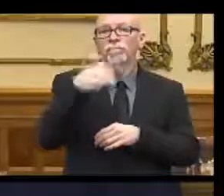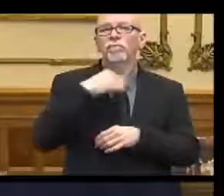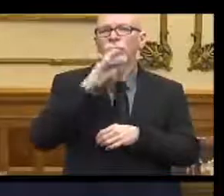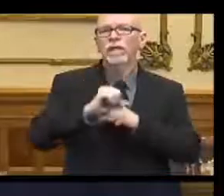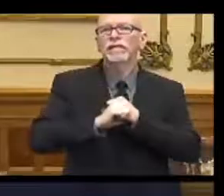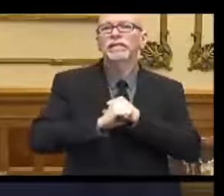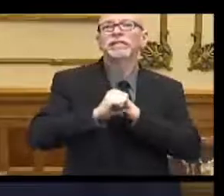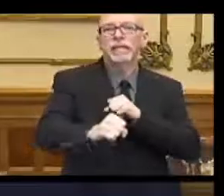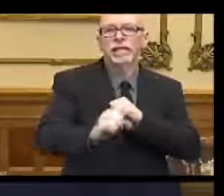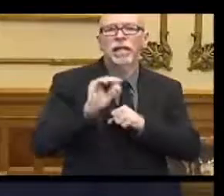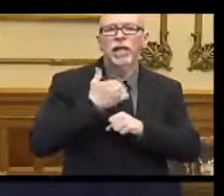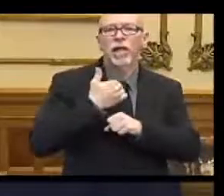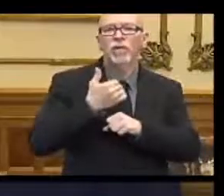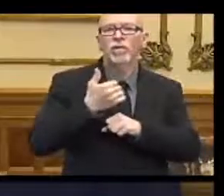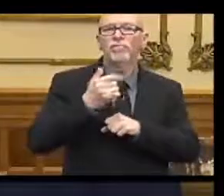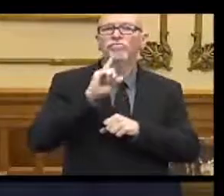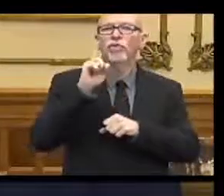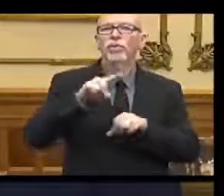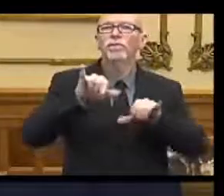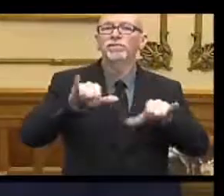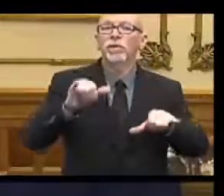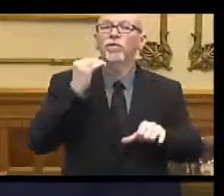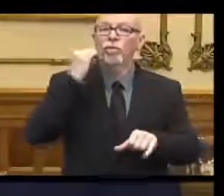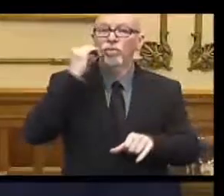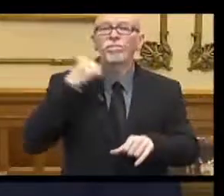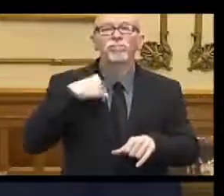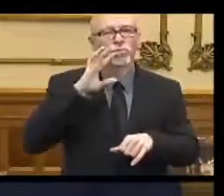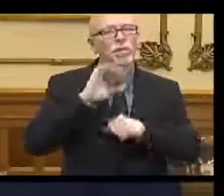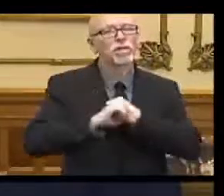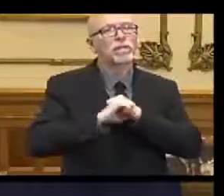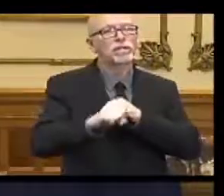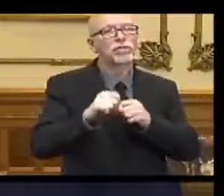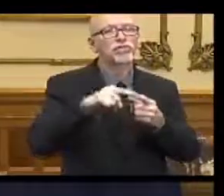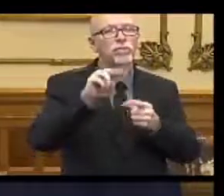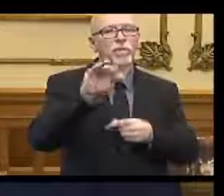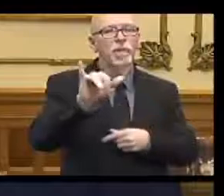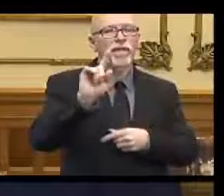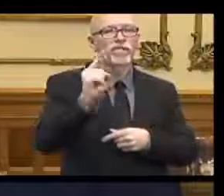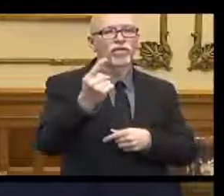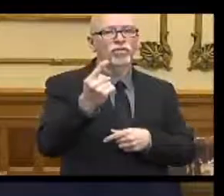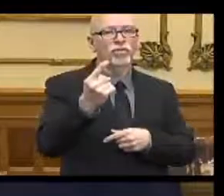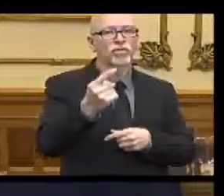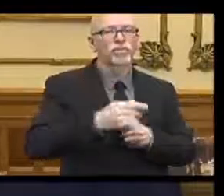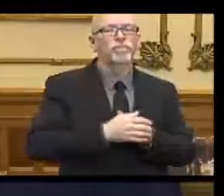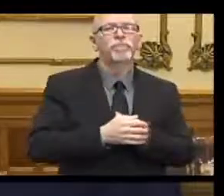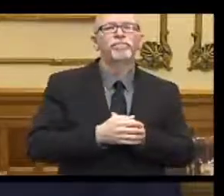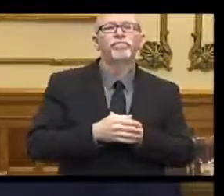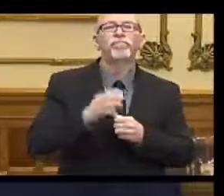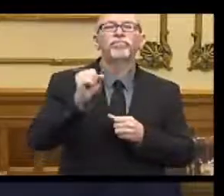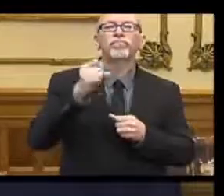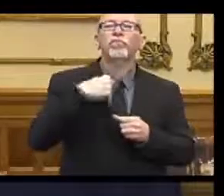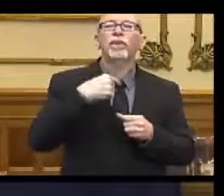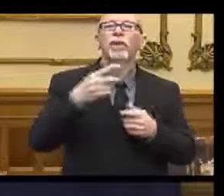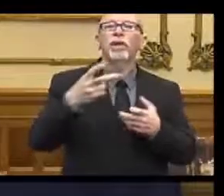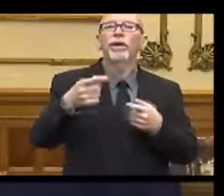the executive order, that Hunker Down Hoosiers order, to May 1st. And so we've shortened